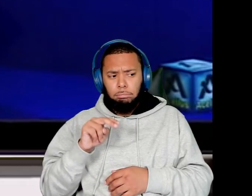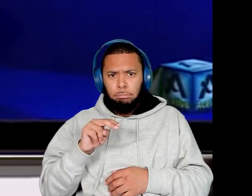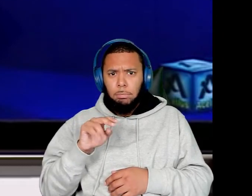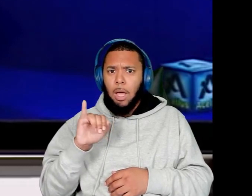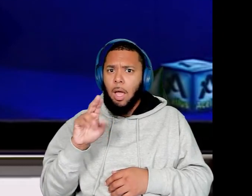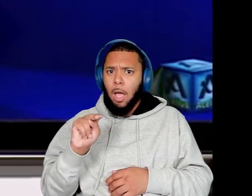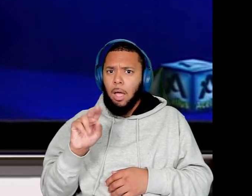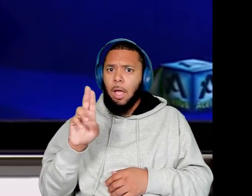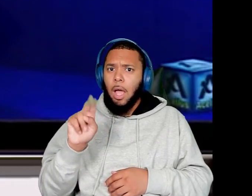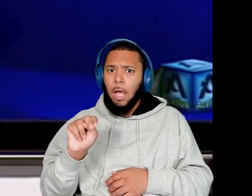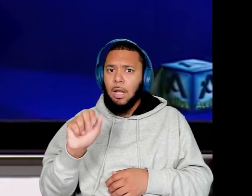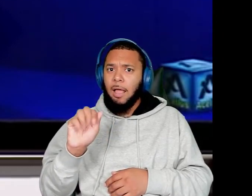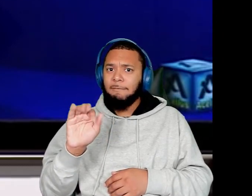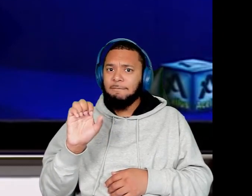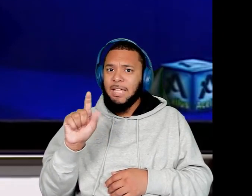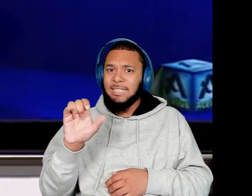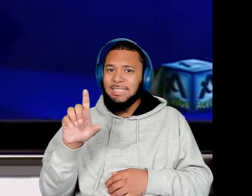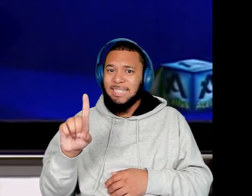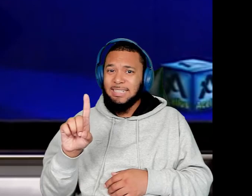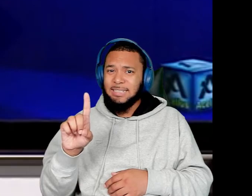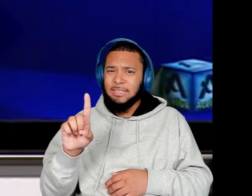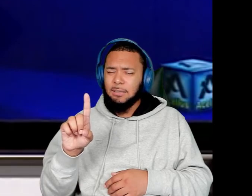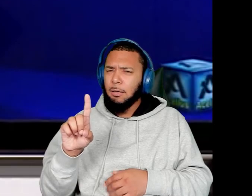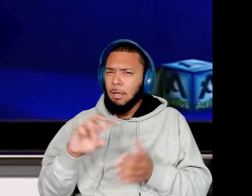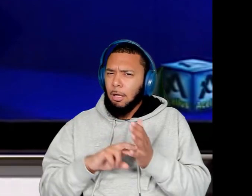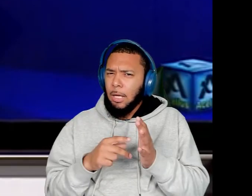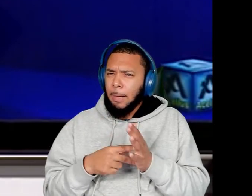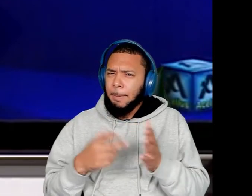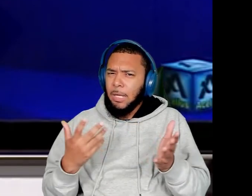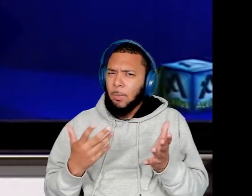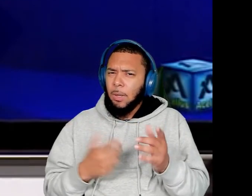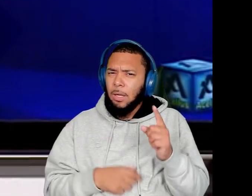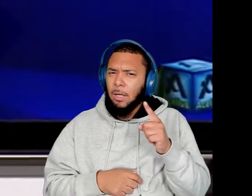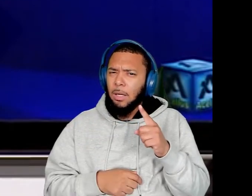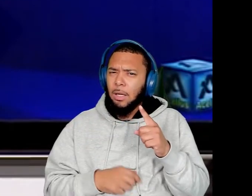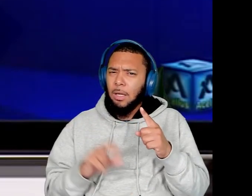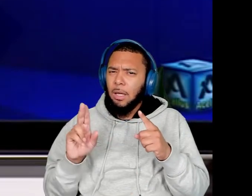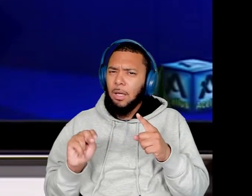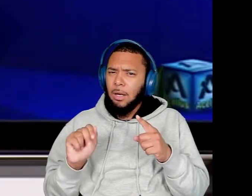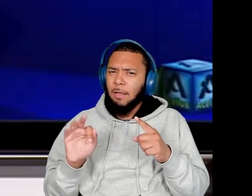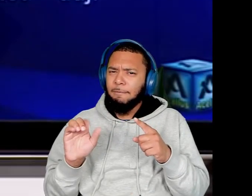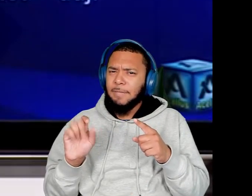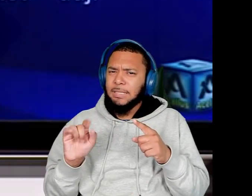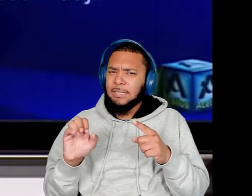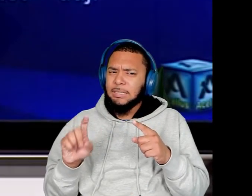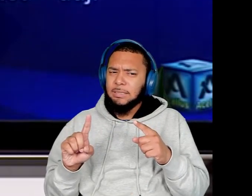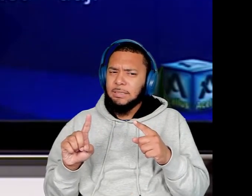entirely speechless. Unaffected. Now what does that mean? Unaffected.